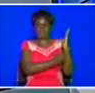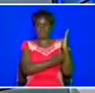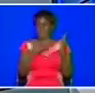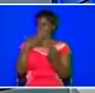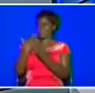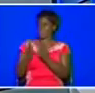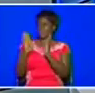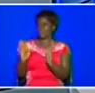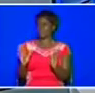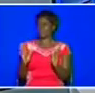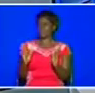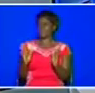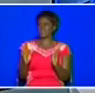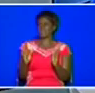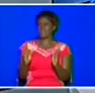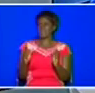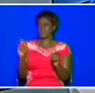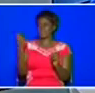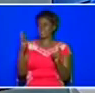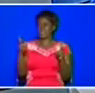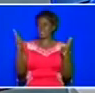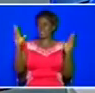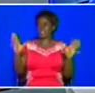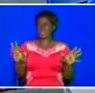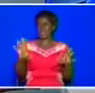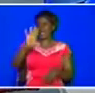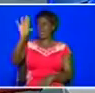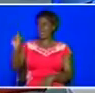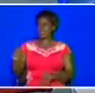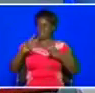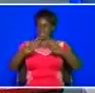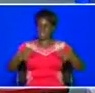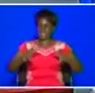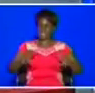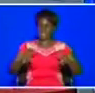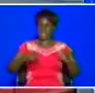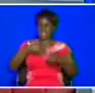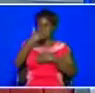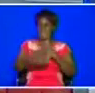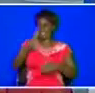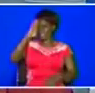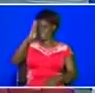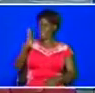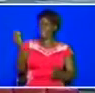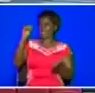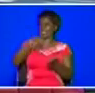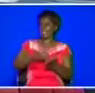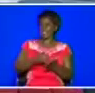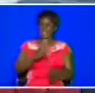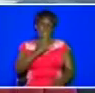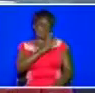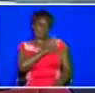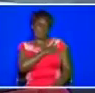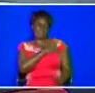much, Alphonse Shundu. He's the Kenya editor for Africa Check. We'll do this again next Sunday. And speaking of NASA and their